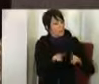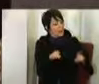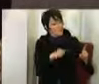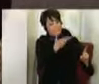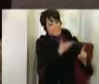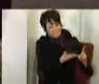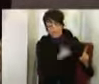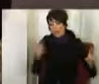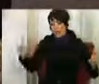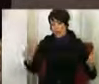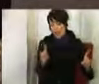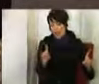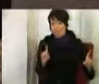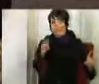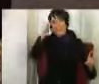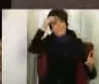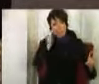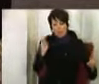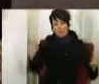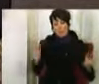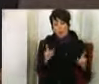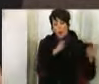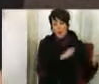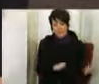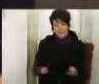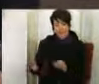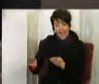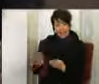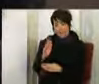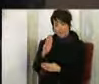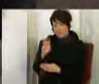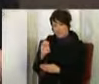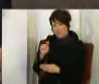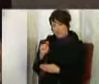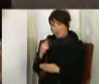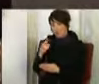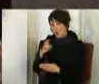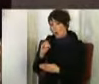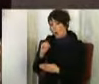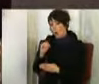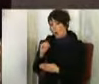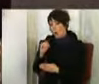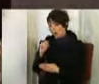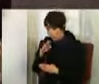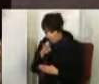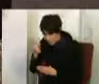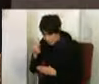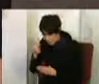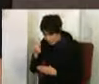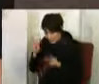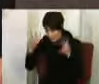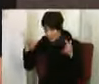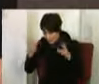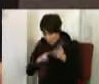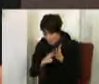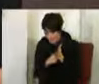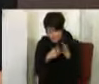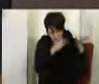and Mary are betrothed to be married. Now, there's a difference between betrothal and marriage. We would kind of